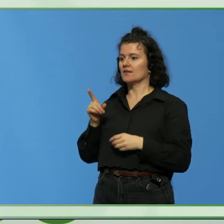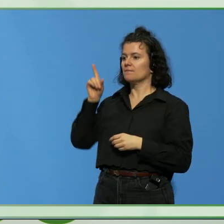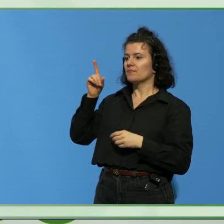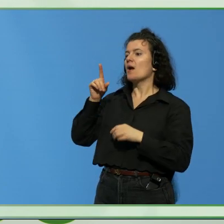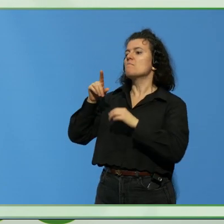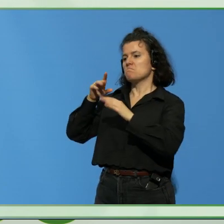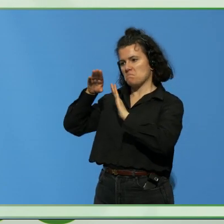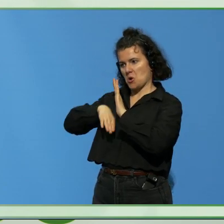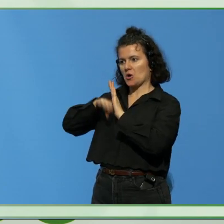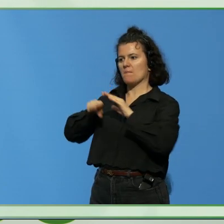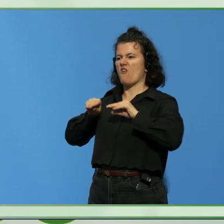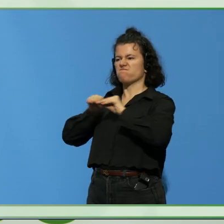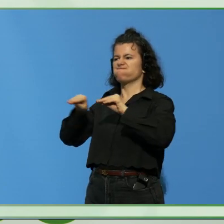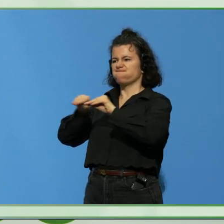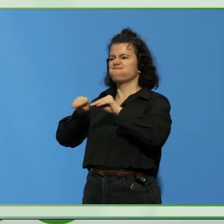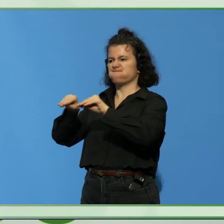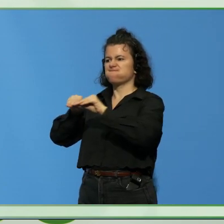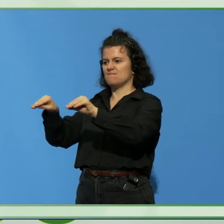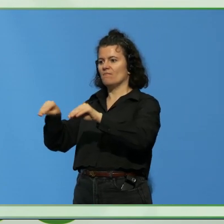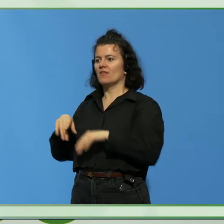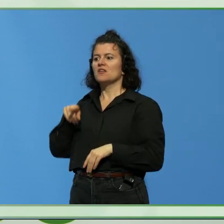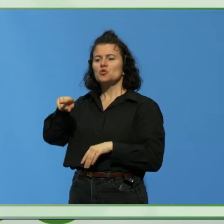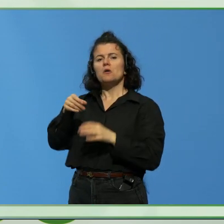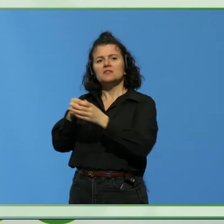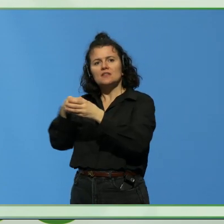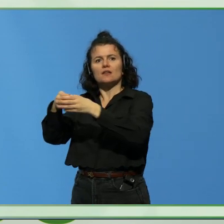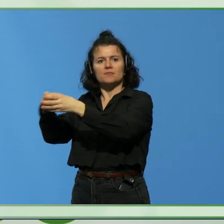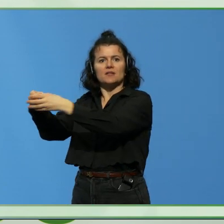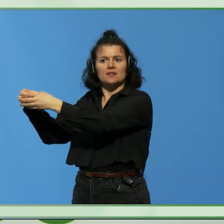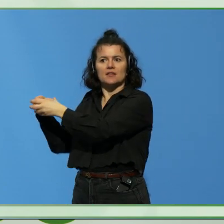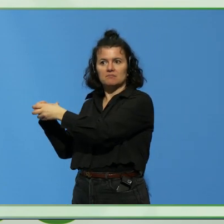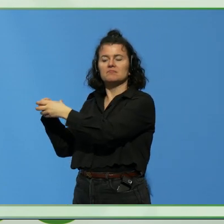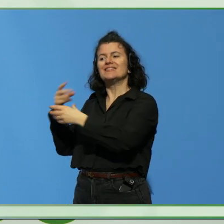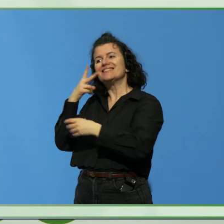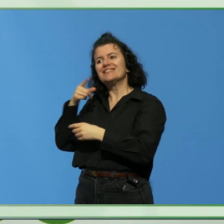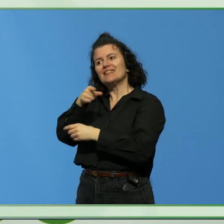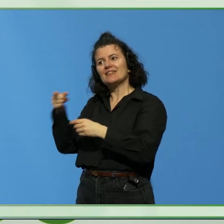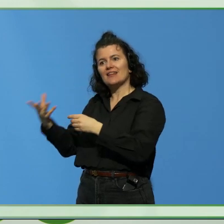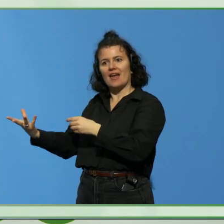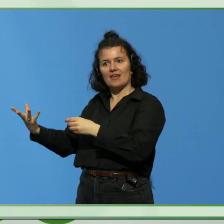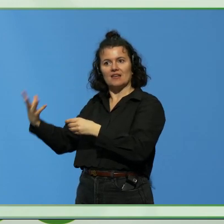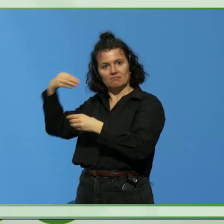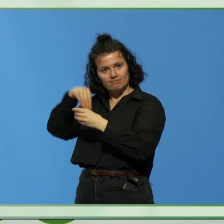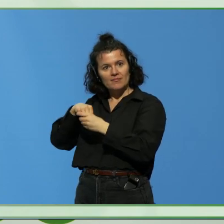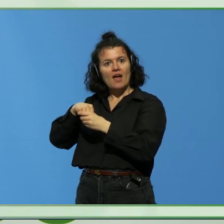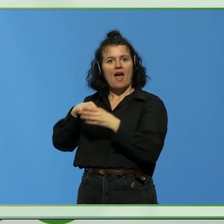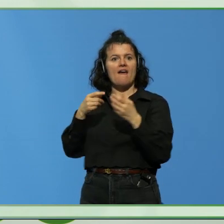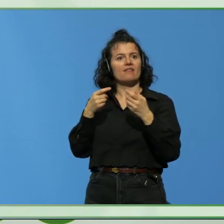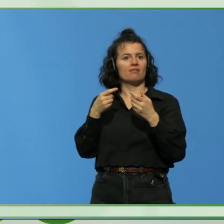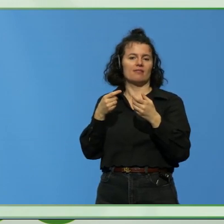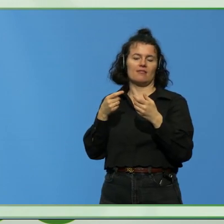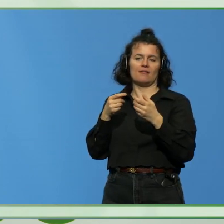program. We have seen that the engagement of the founders and the startups in general is higher when they meet together for the very first